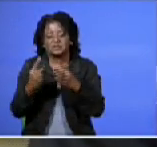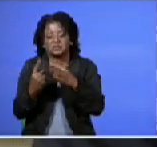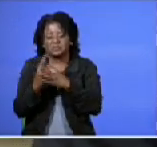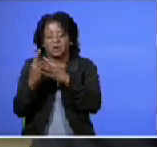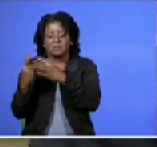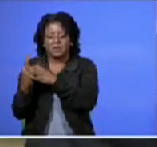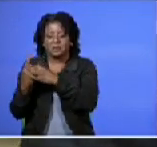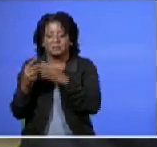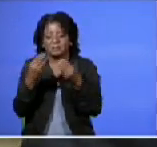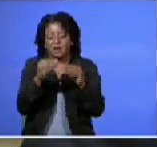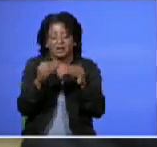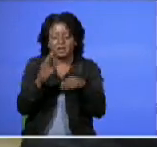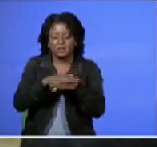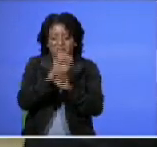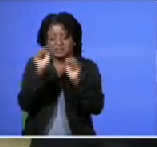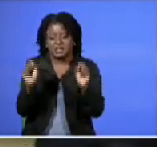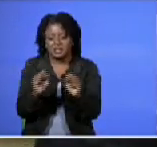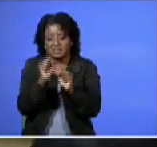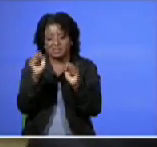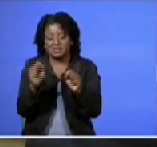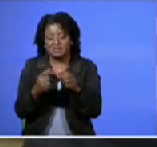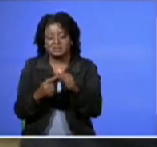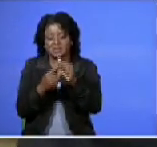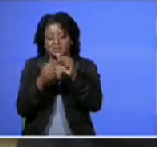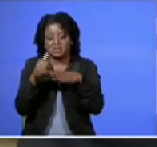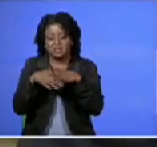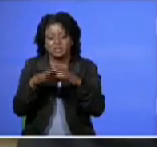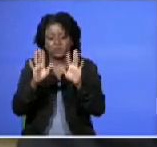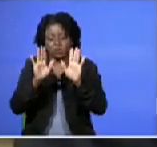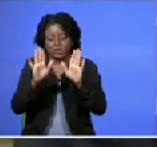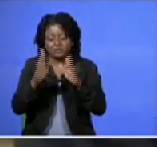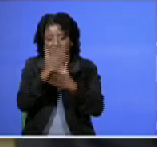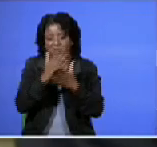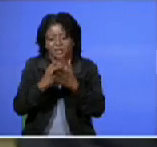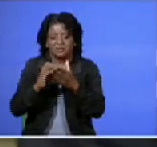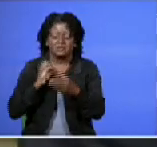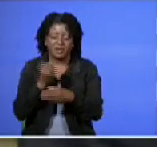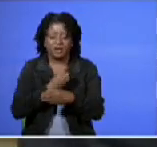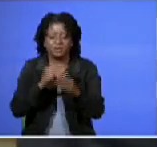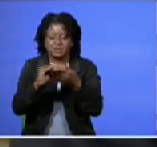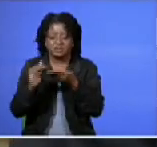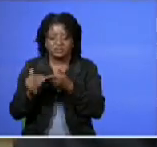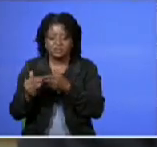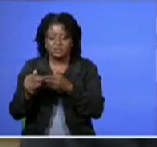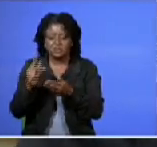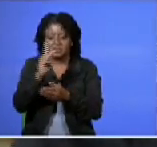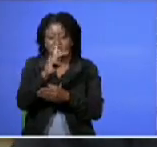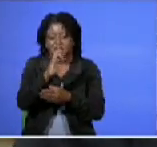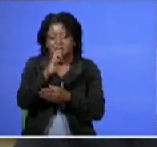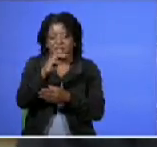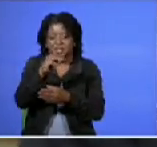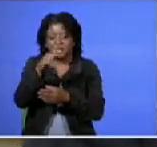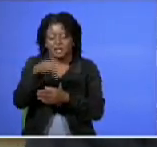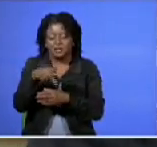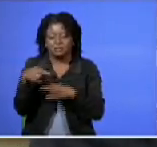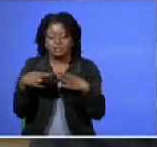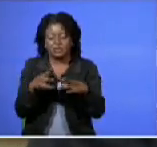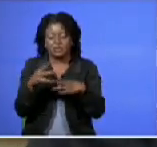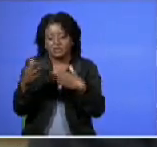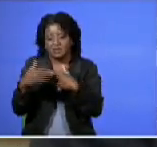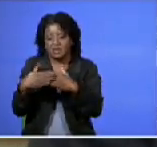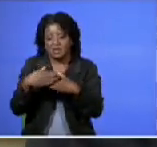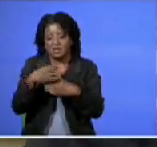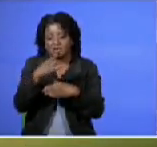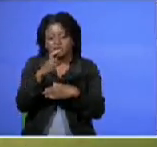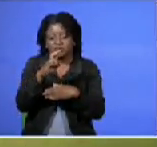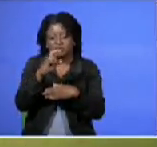Especially in the wonderful part of our constituency, Kemp Road, by the famous Uriah McPhee